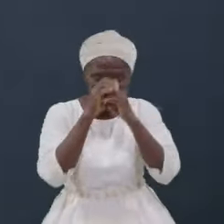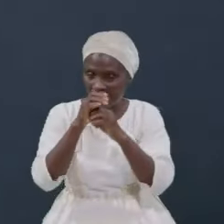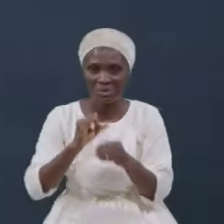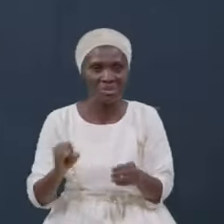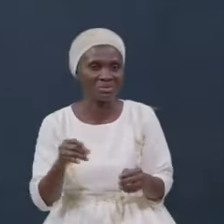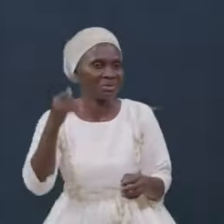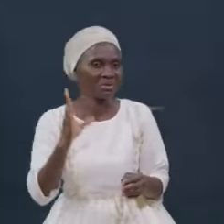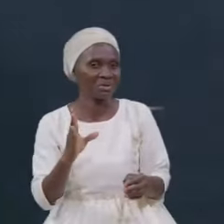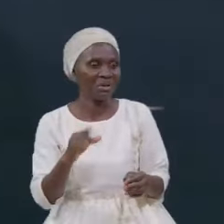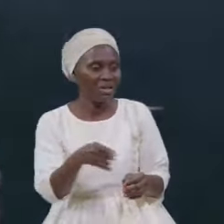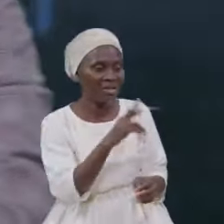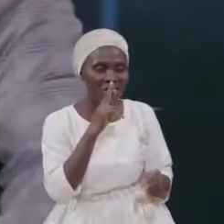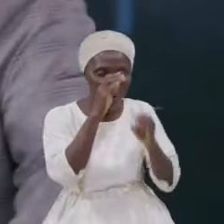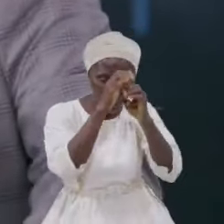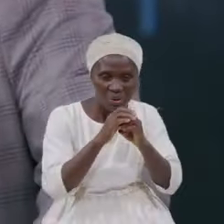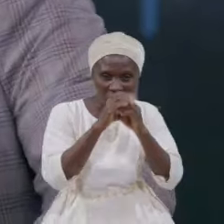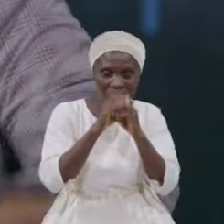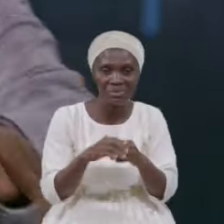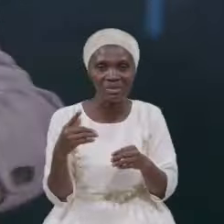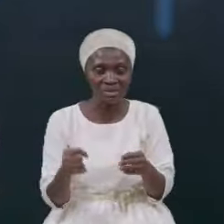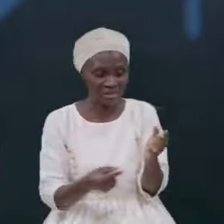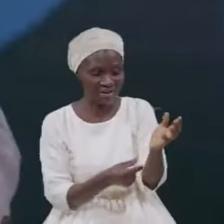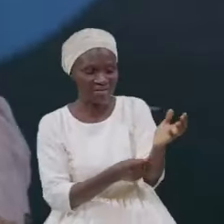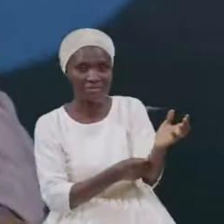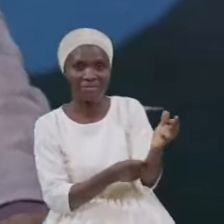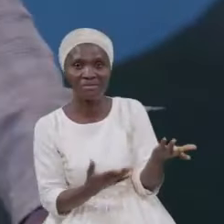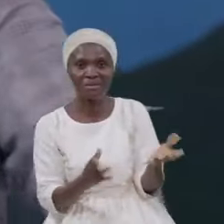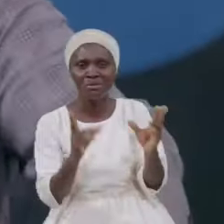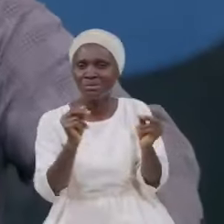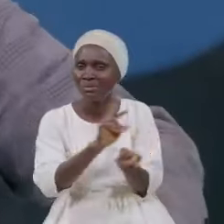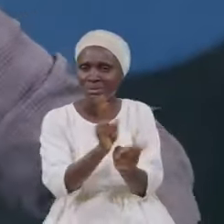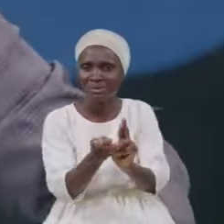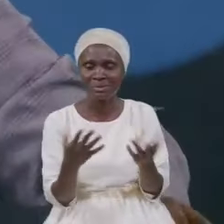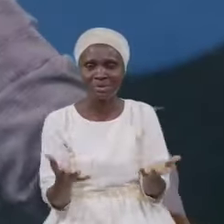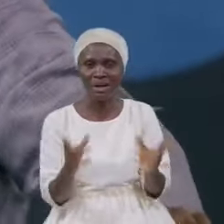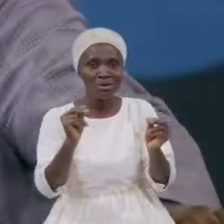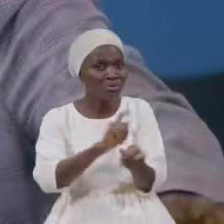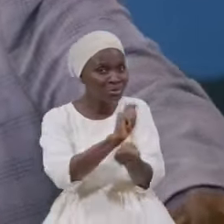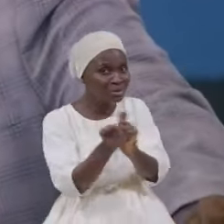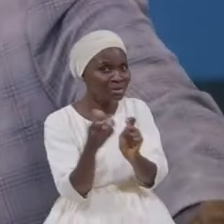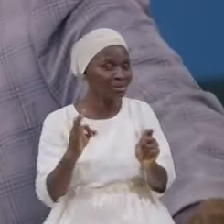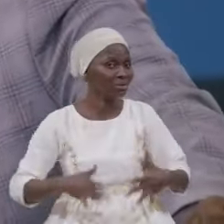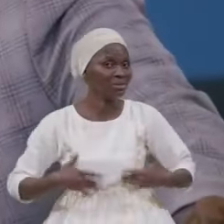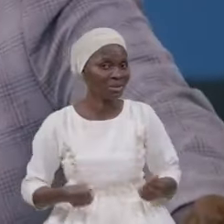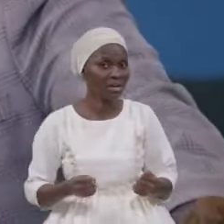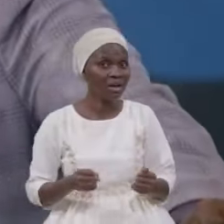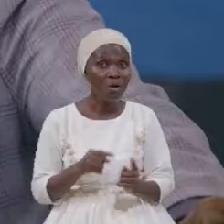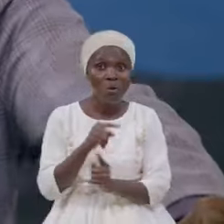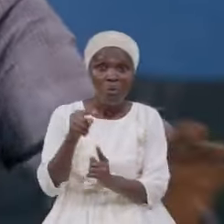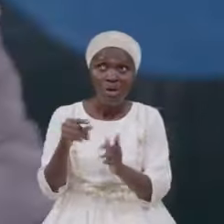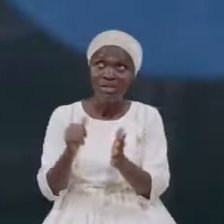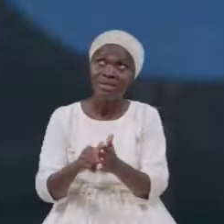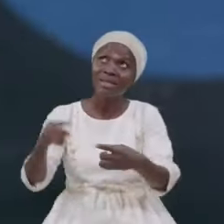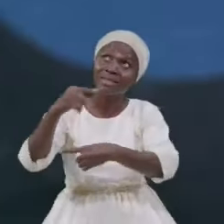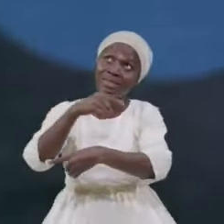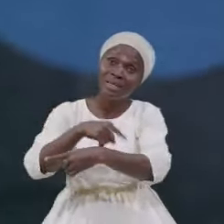no repentance, there is no change of life. When that day comes is when the saints are